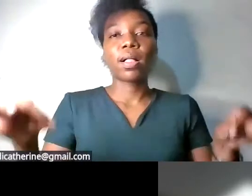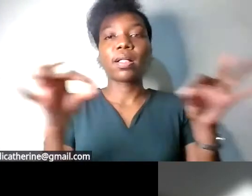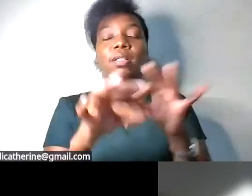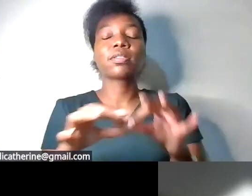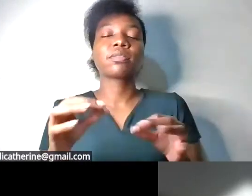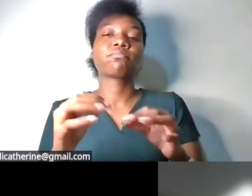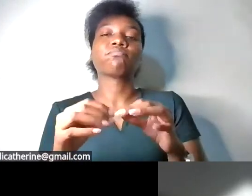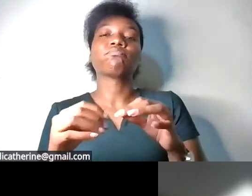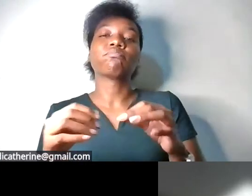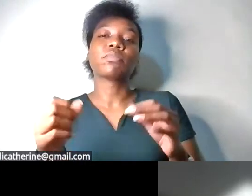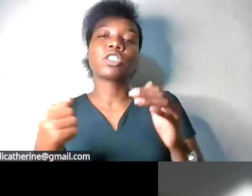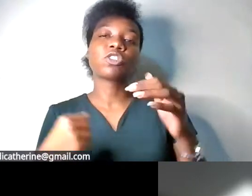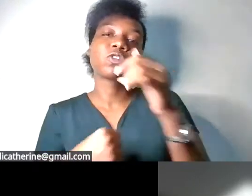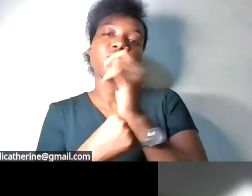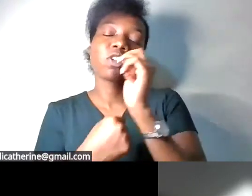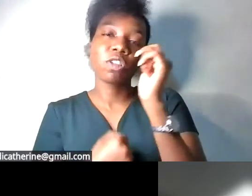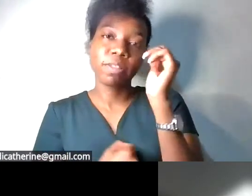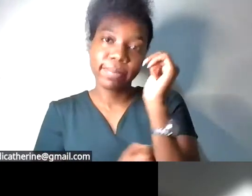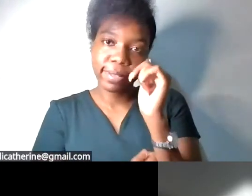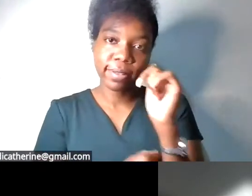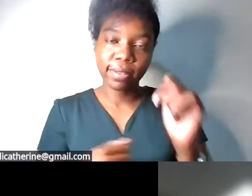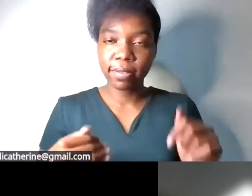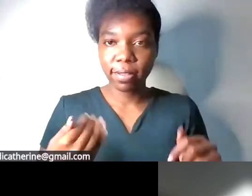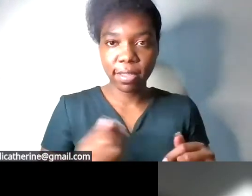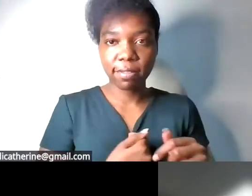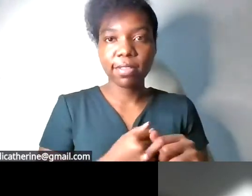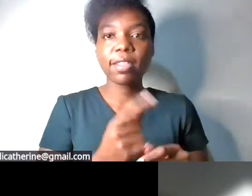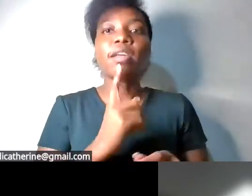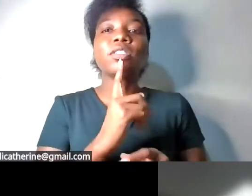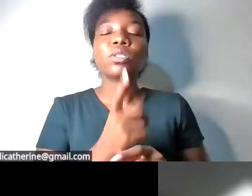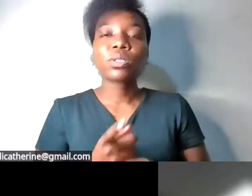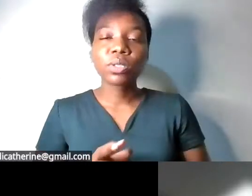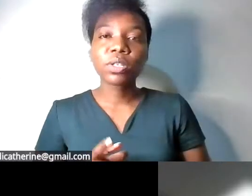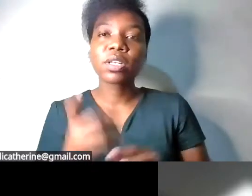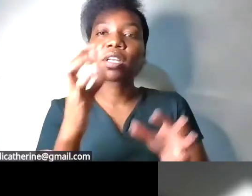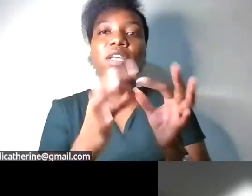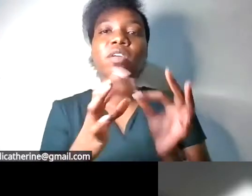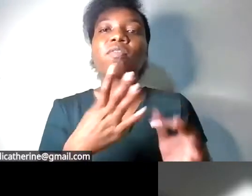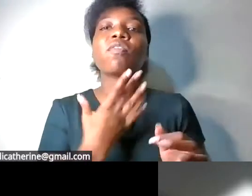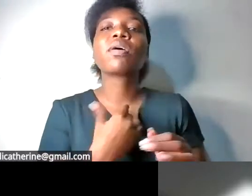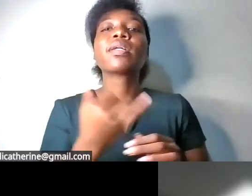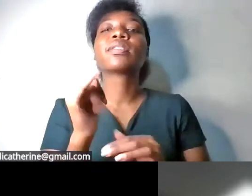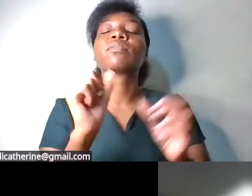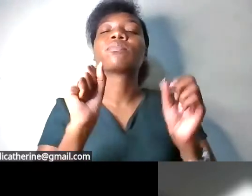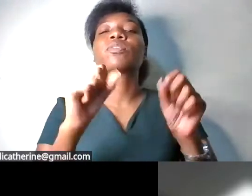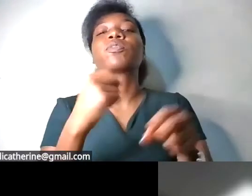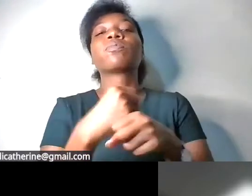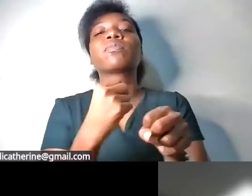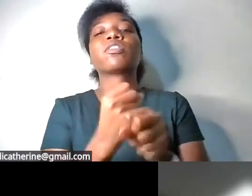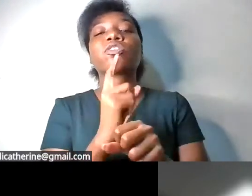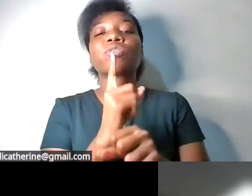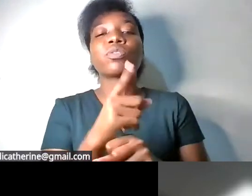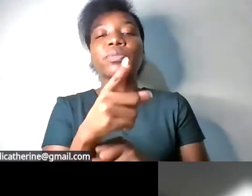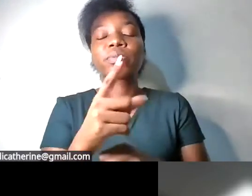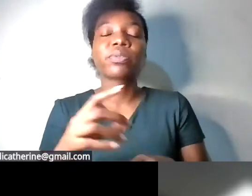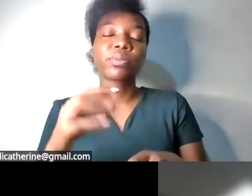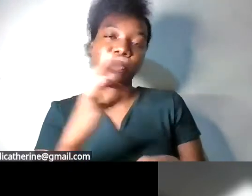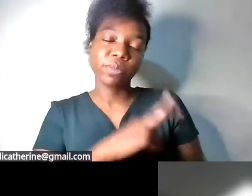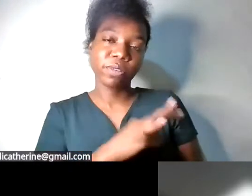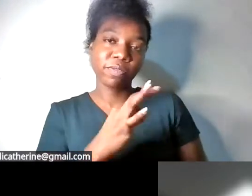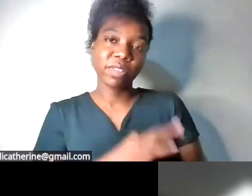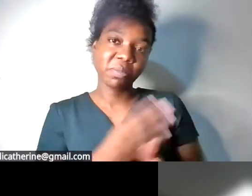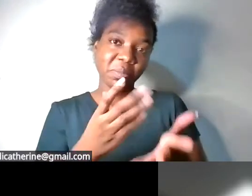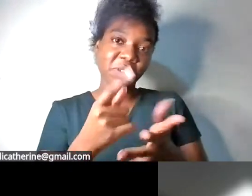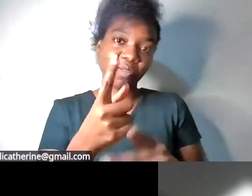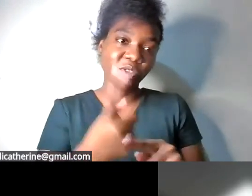your kitty. Then you only top up to that. So if you still write to Precision HR, we'll still make sure that you get it, whether you're from Liberia or from Rwanda or